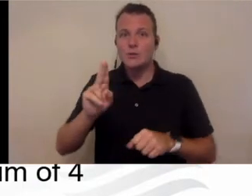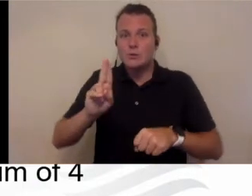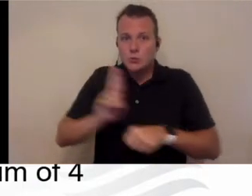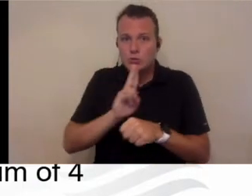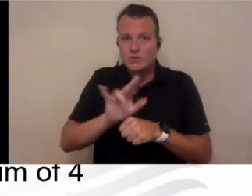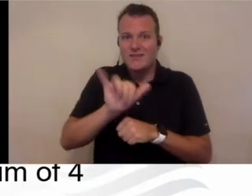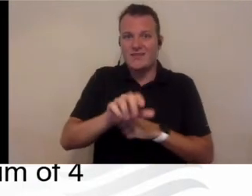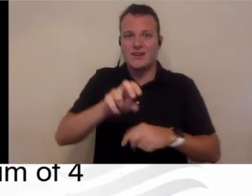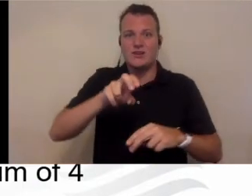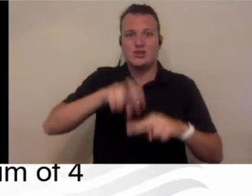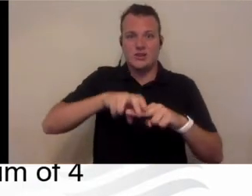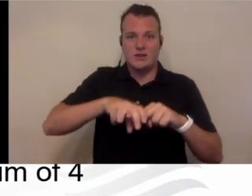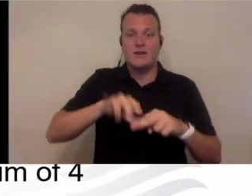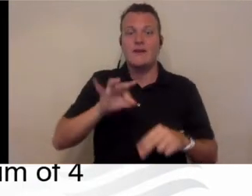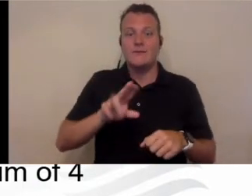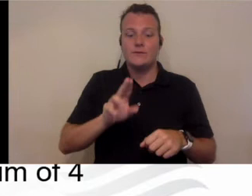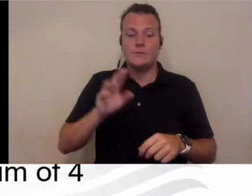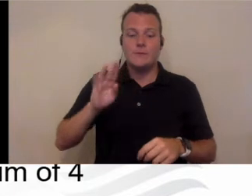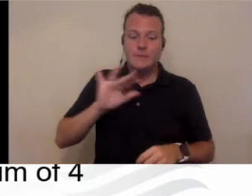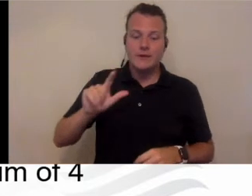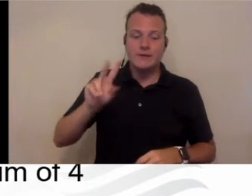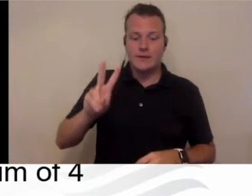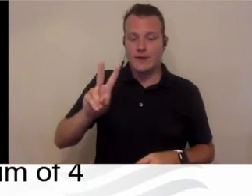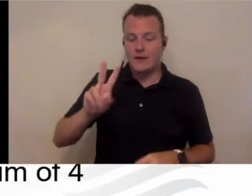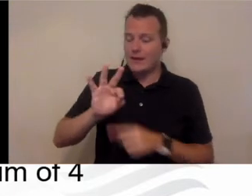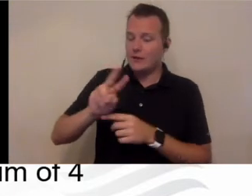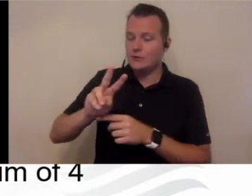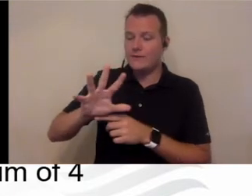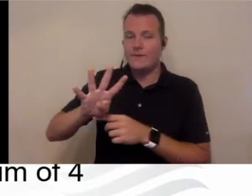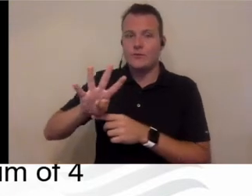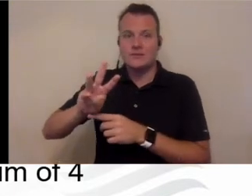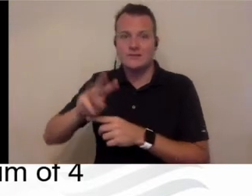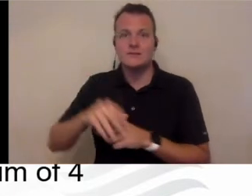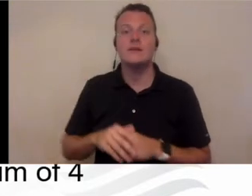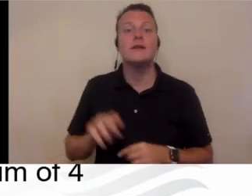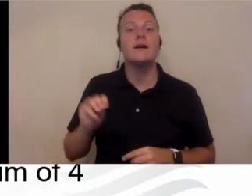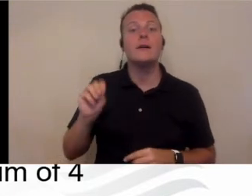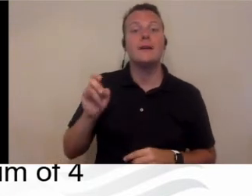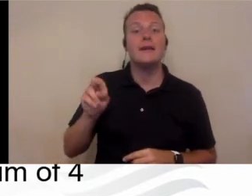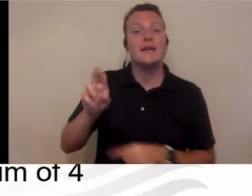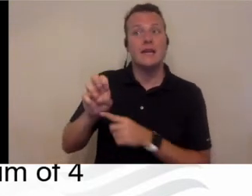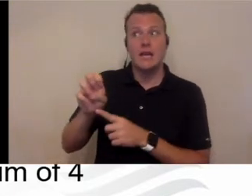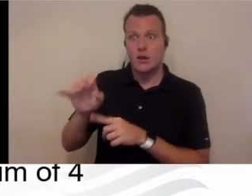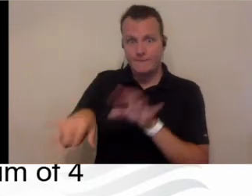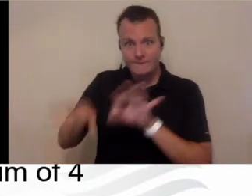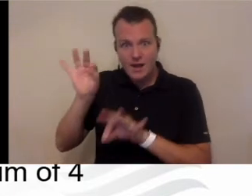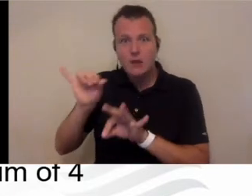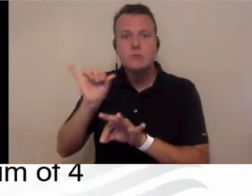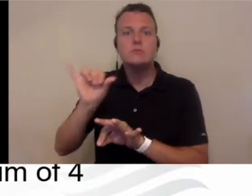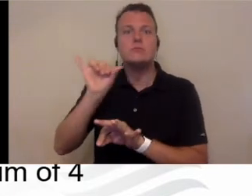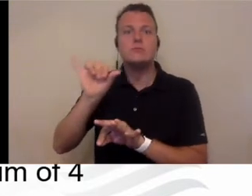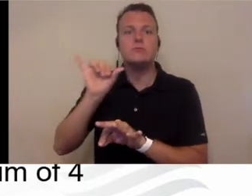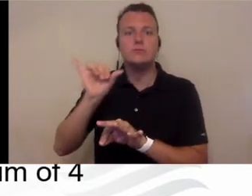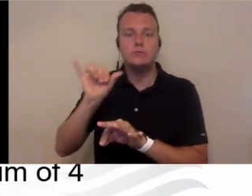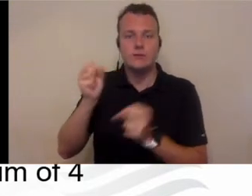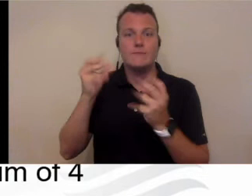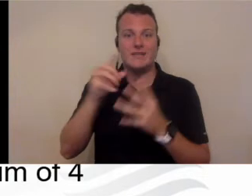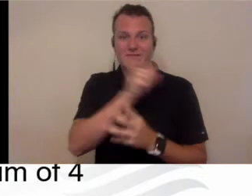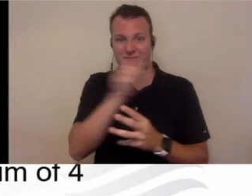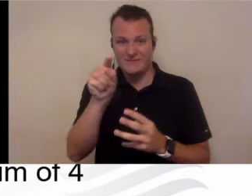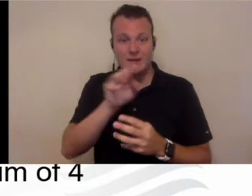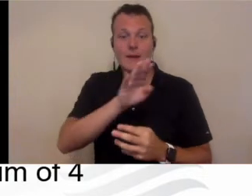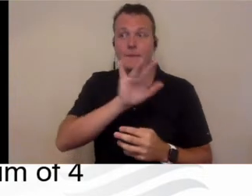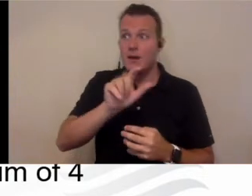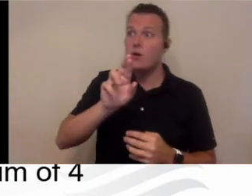chair if you bill 92546. And the Medicare found out that a lot of places were billing